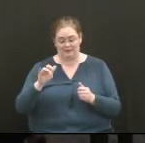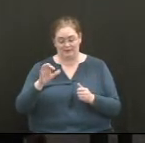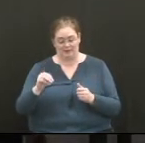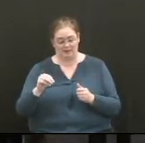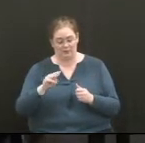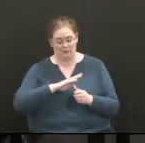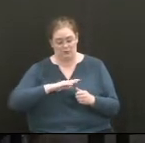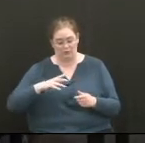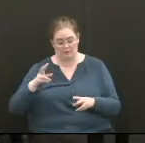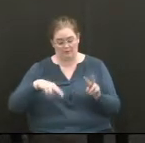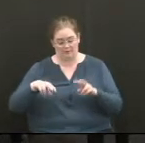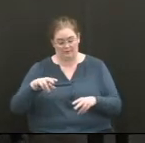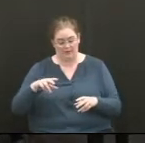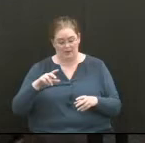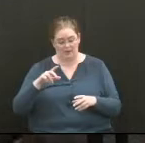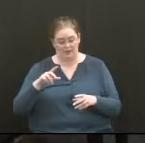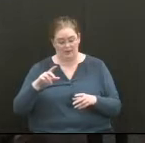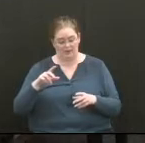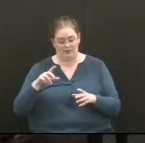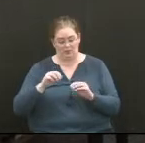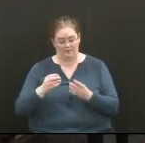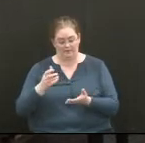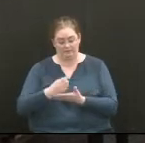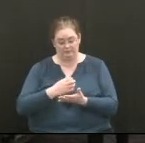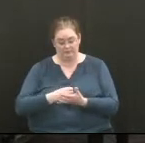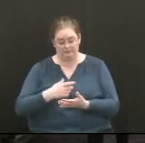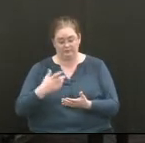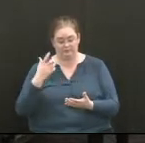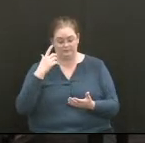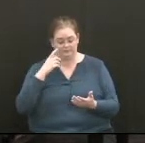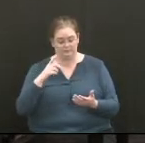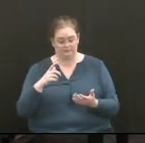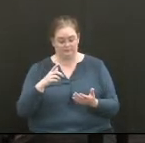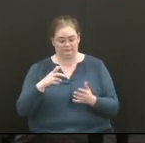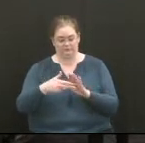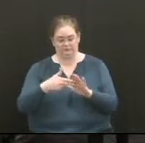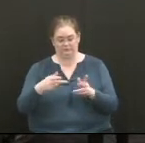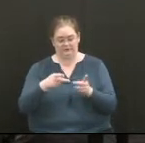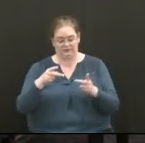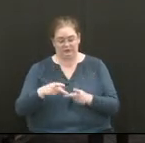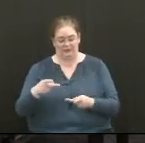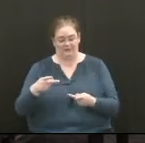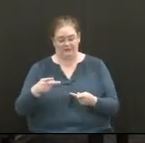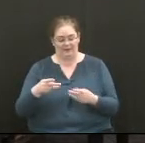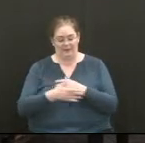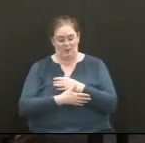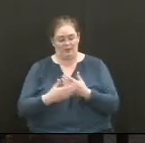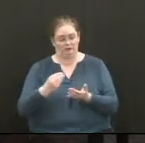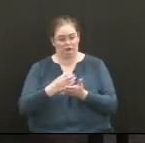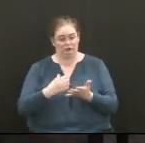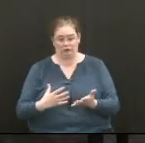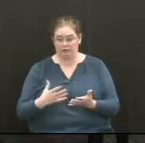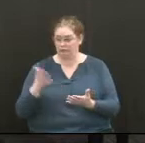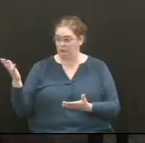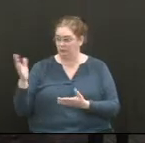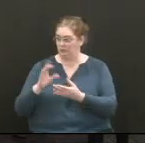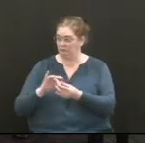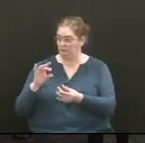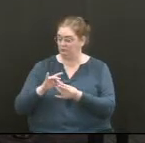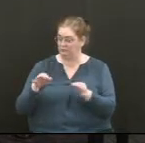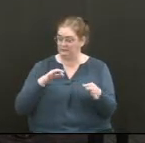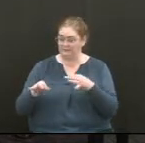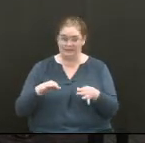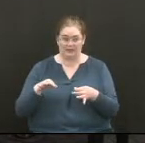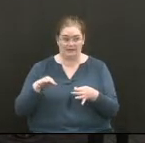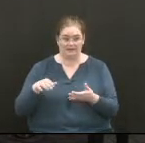of Treasurer and to add the title of tax director to the position of the county treasurer. And our treasurer is here. Did you want to take a few moments and explain